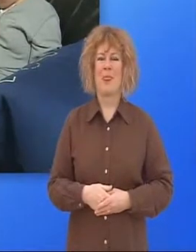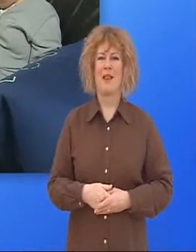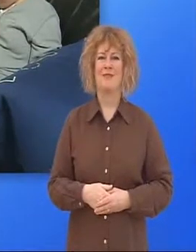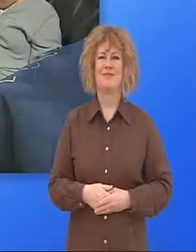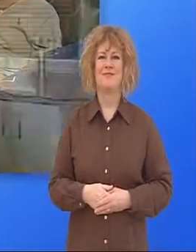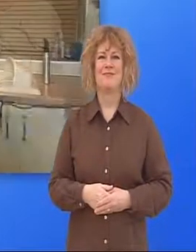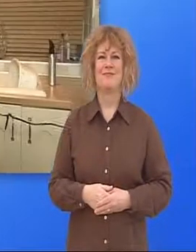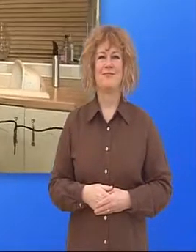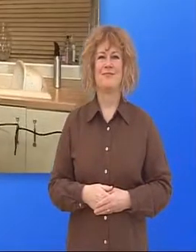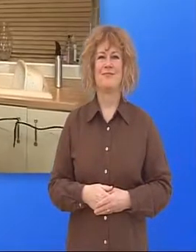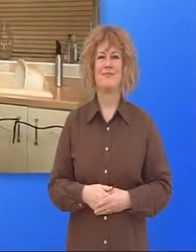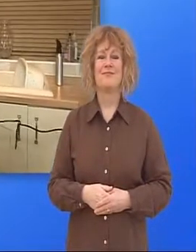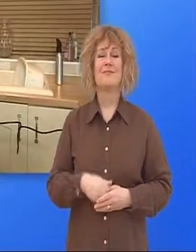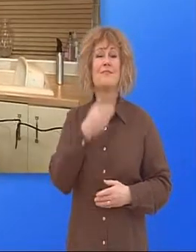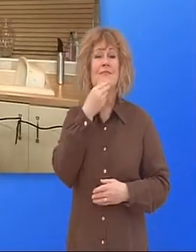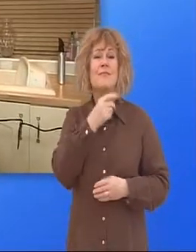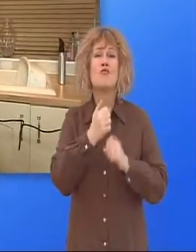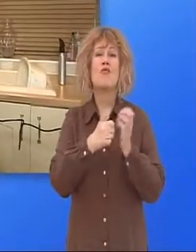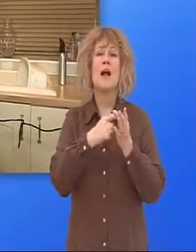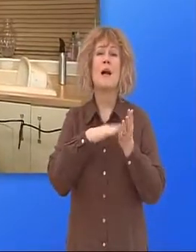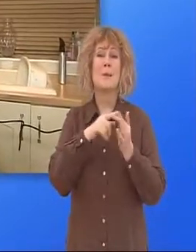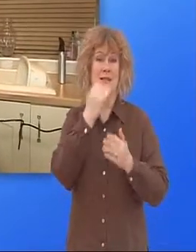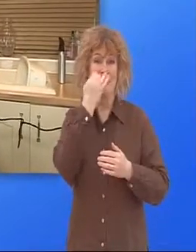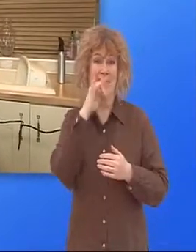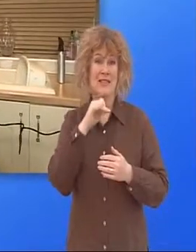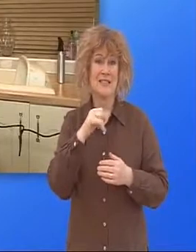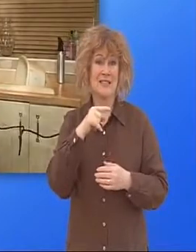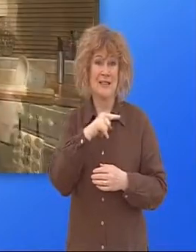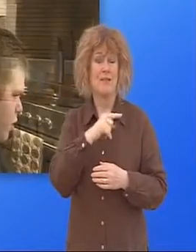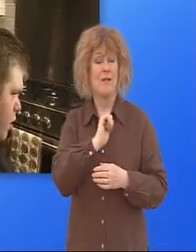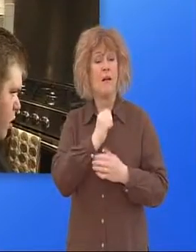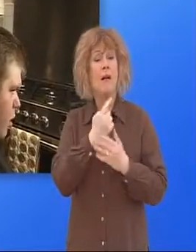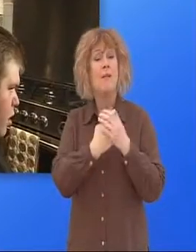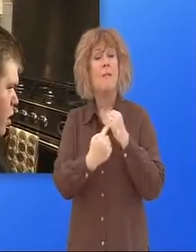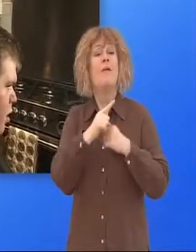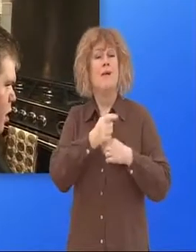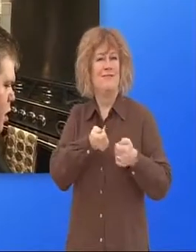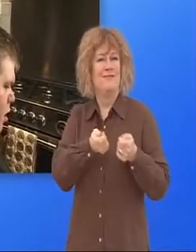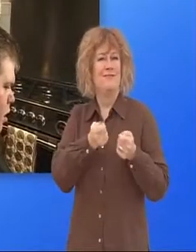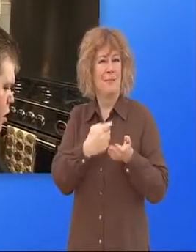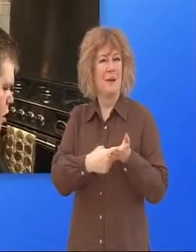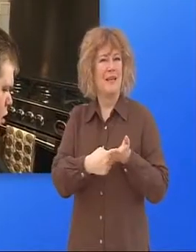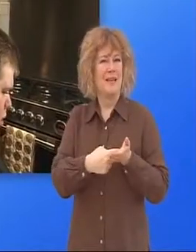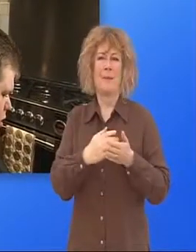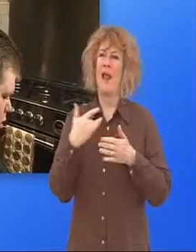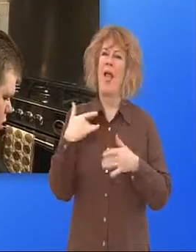Graham is 17 and is using his personal budget to improve the quality of his life.